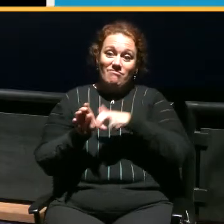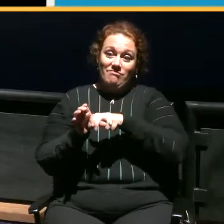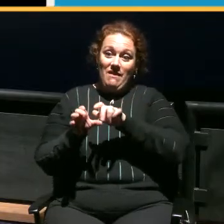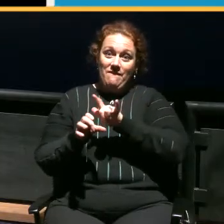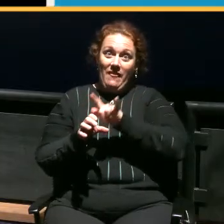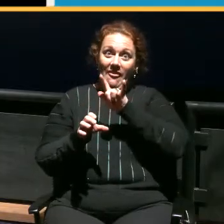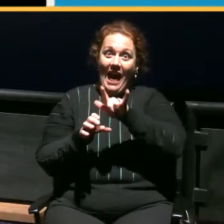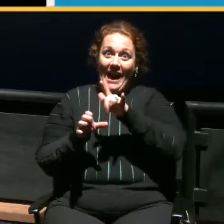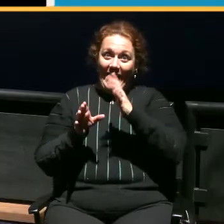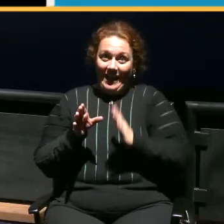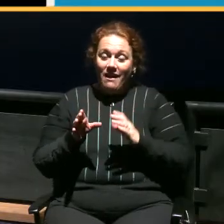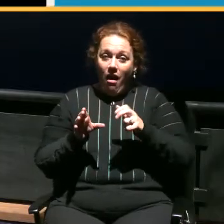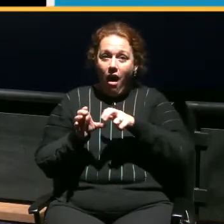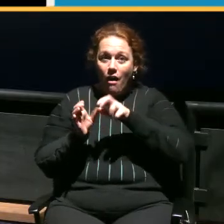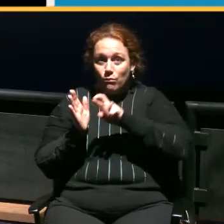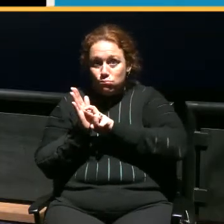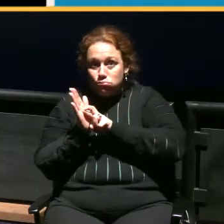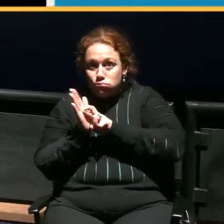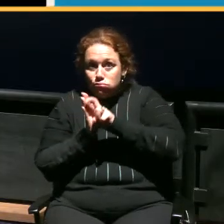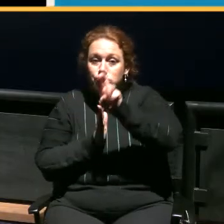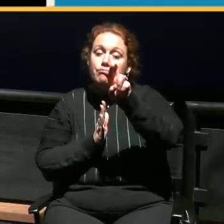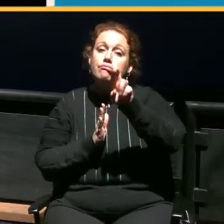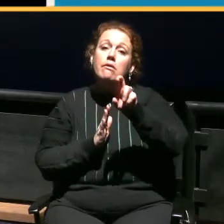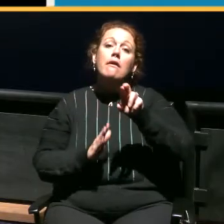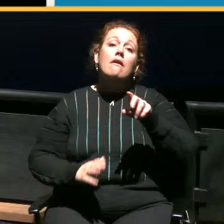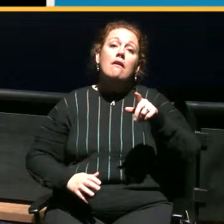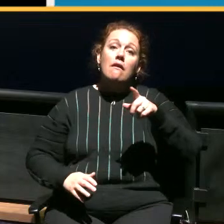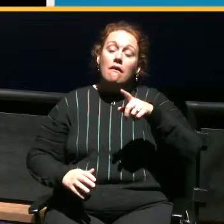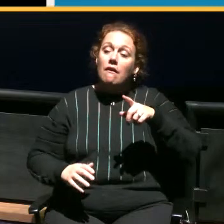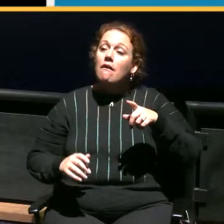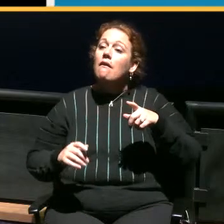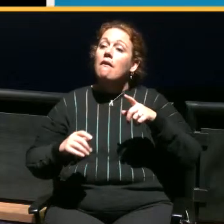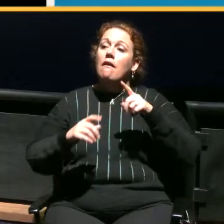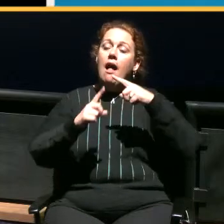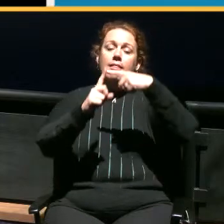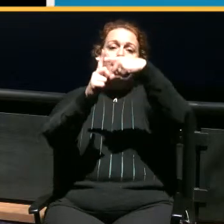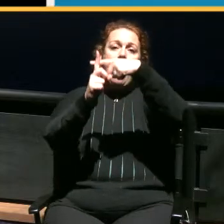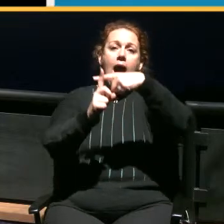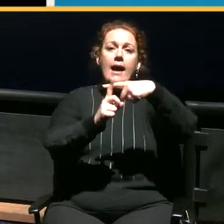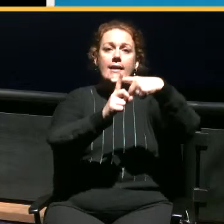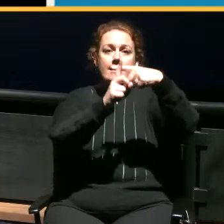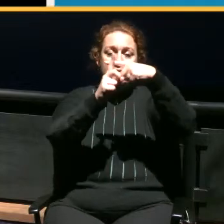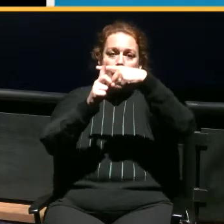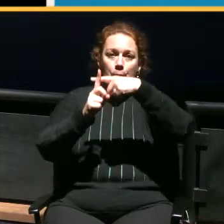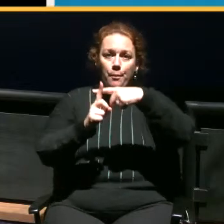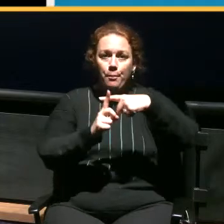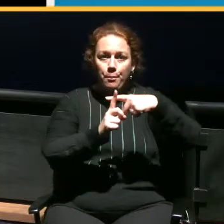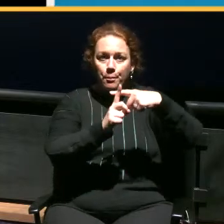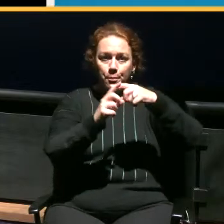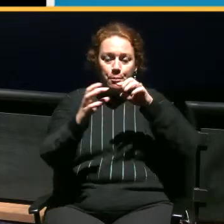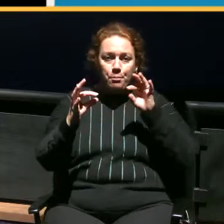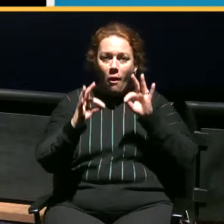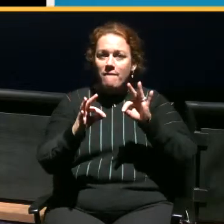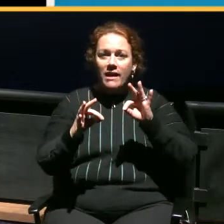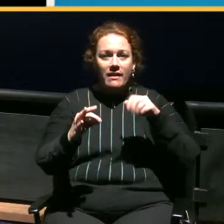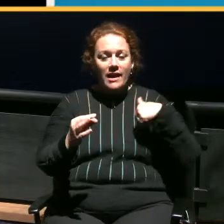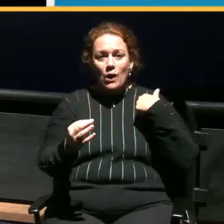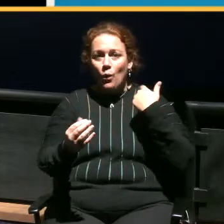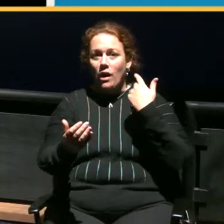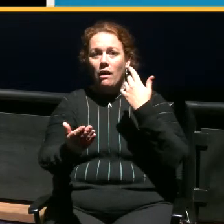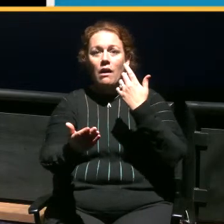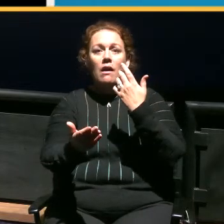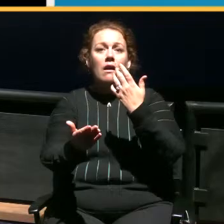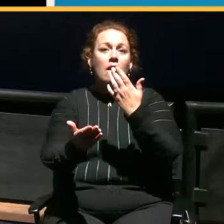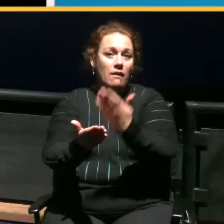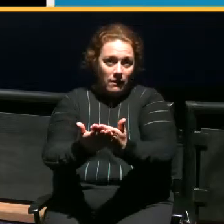in formation with the Hubble Space Telescope, and lined us up just perfectly with doing that. Amazingly, the skill that he and